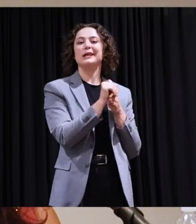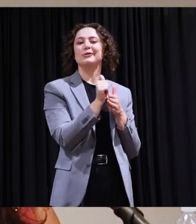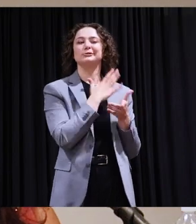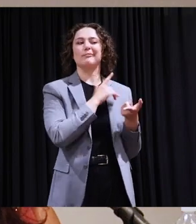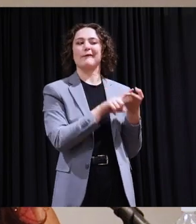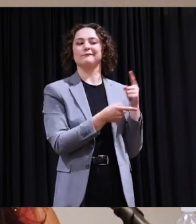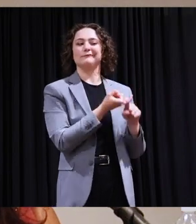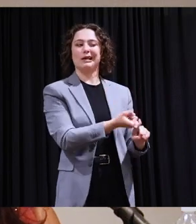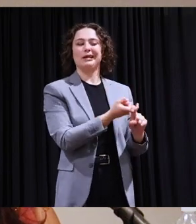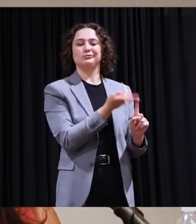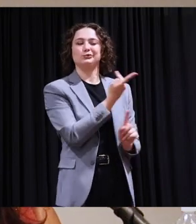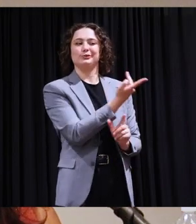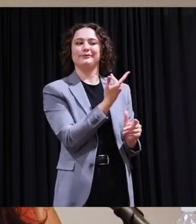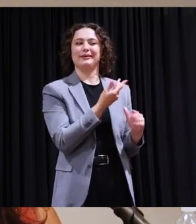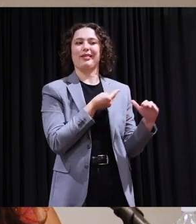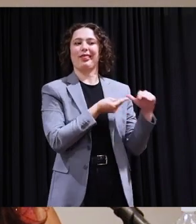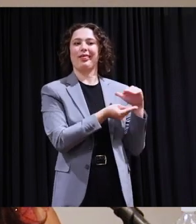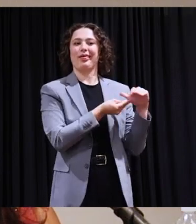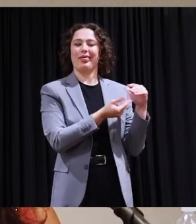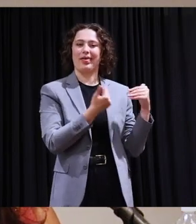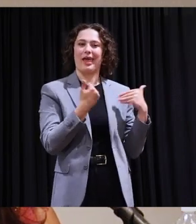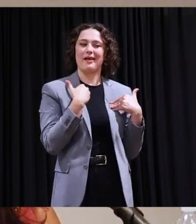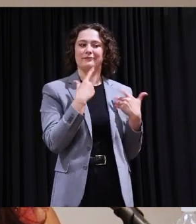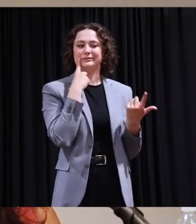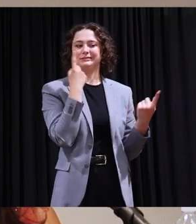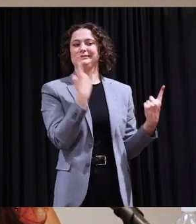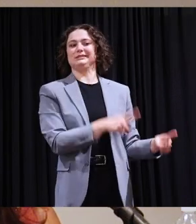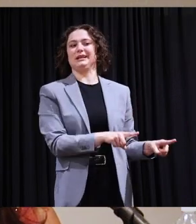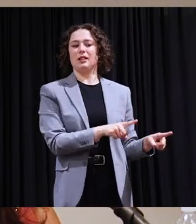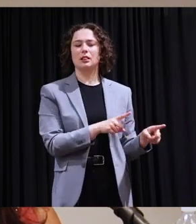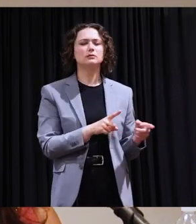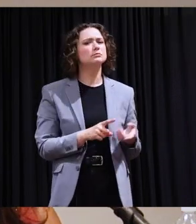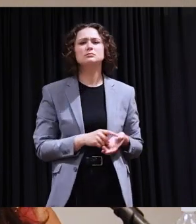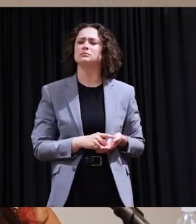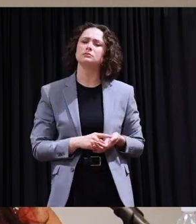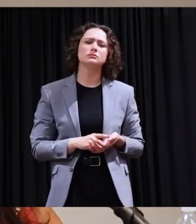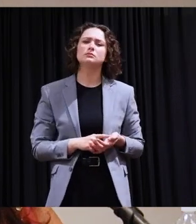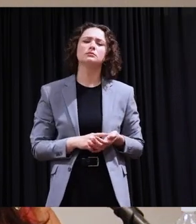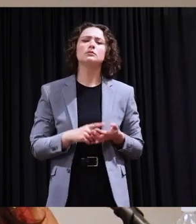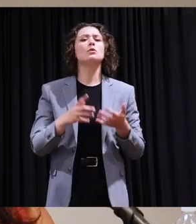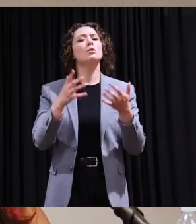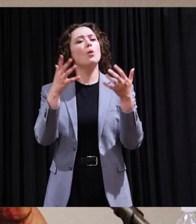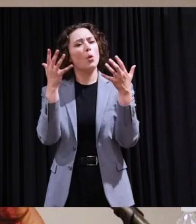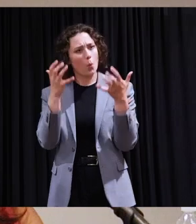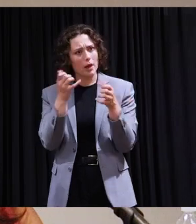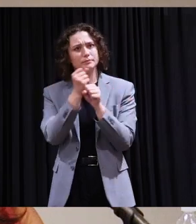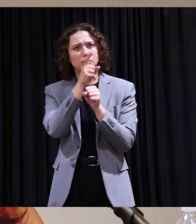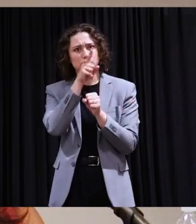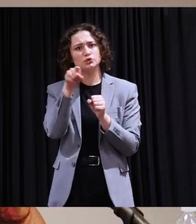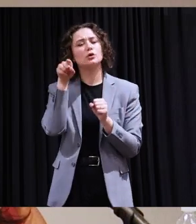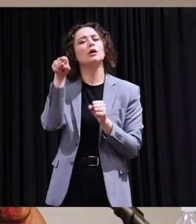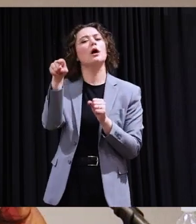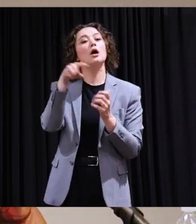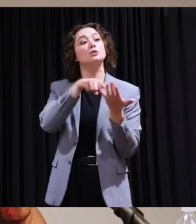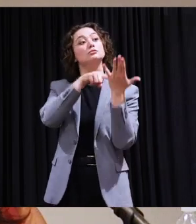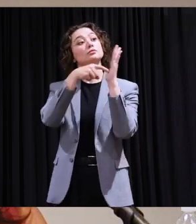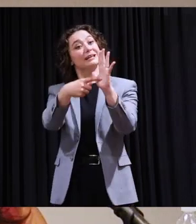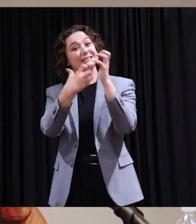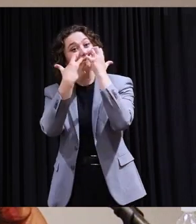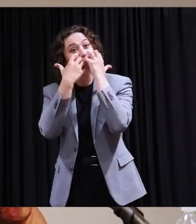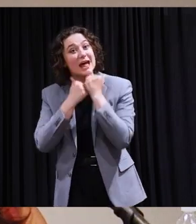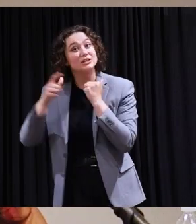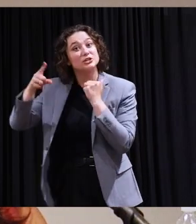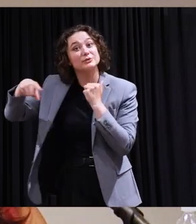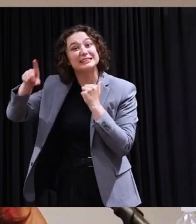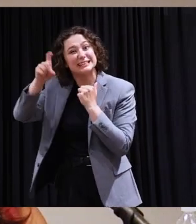this deal going on with a grocery store. Really, we want to make sure that it reflects the values and the needs of the community. And so